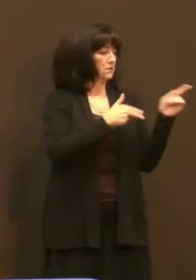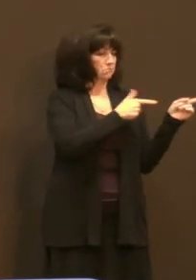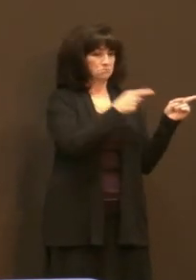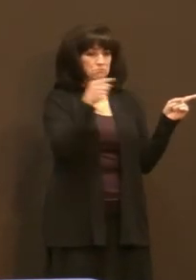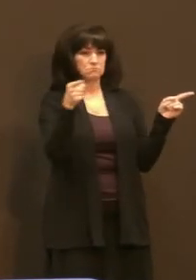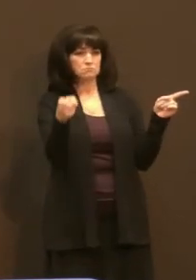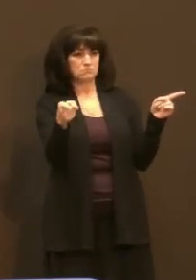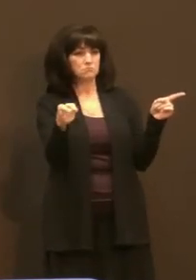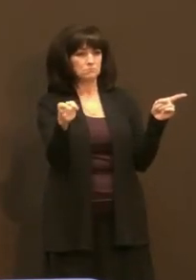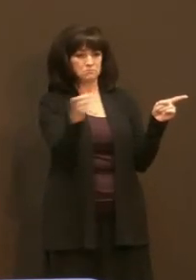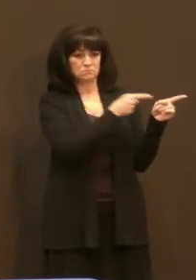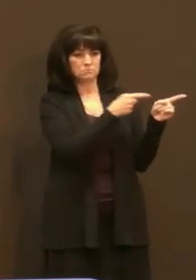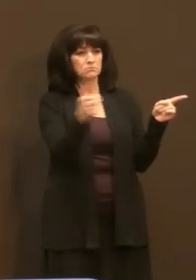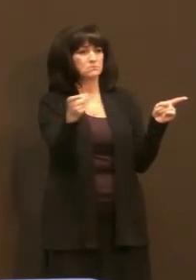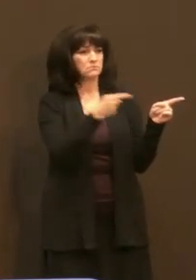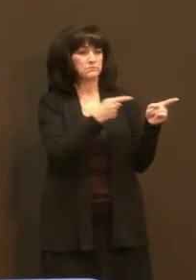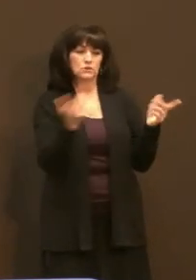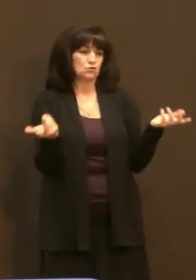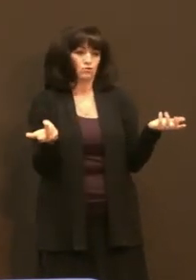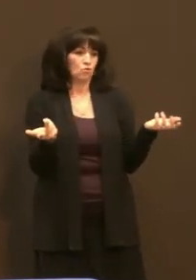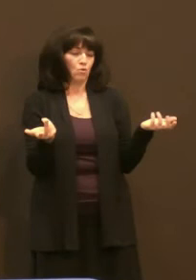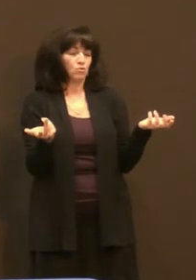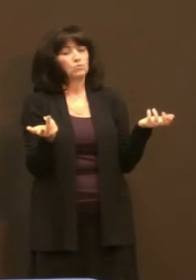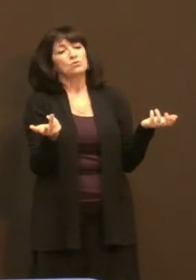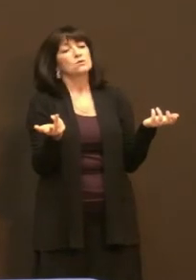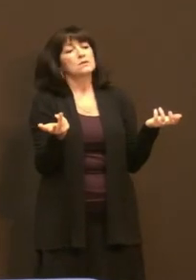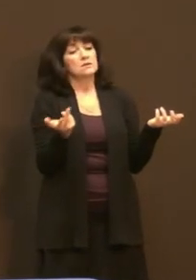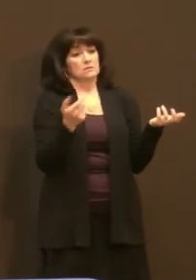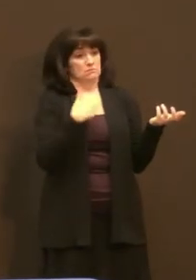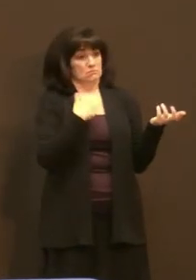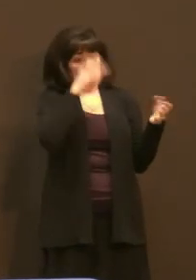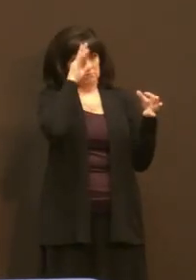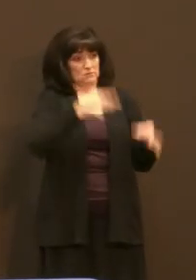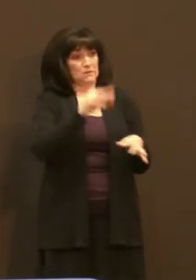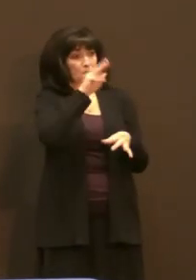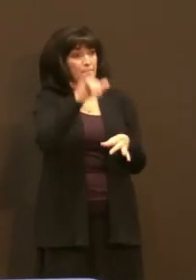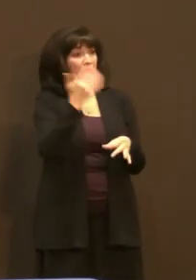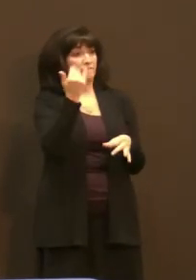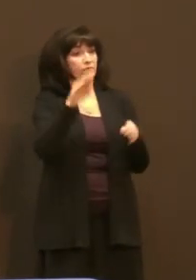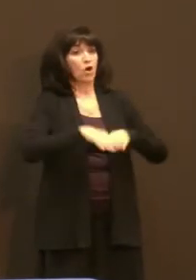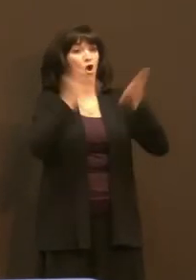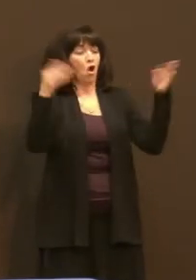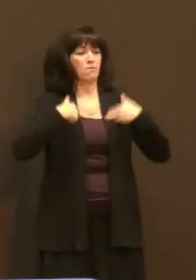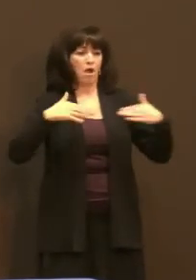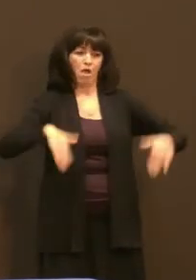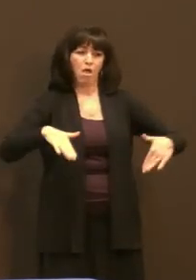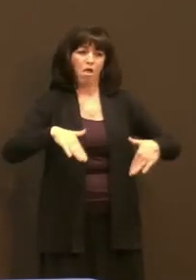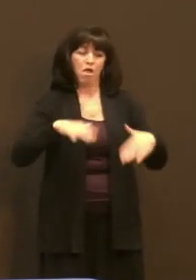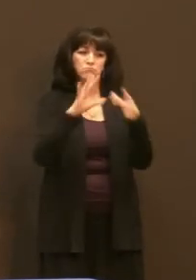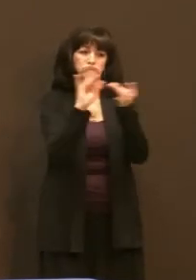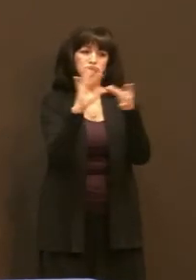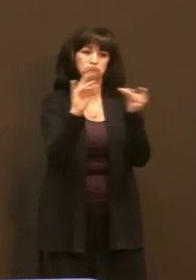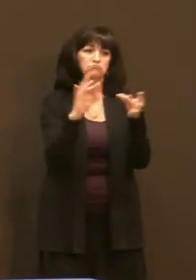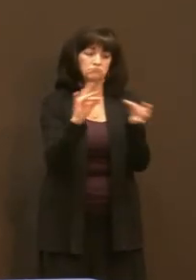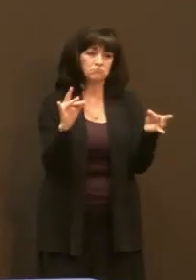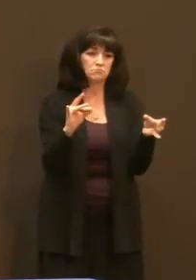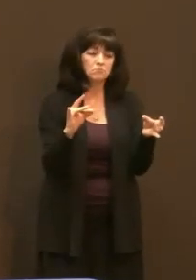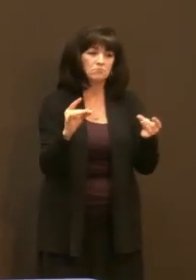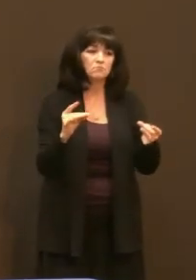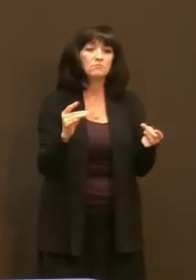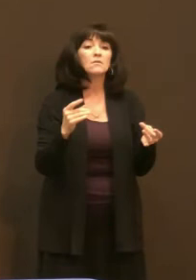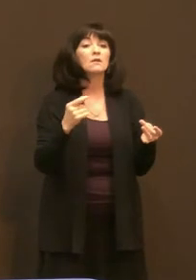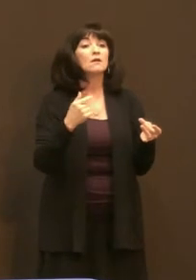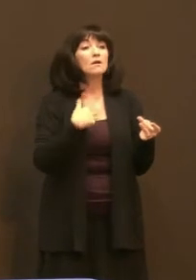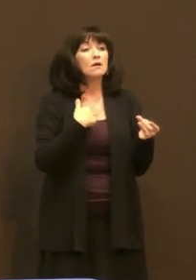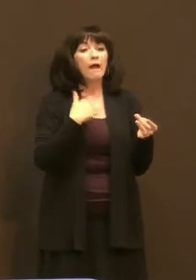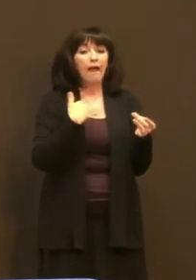we're going to reach our peak. It may be the case that because of our social distancing and our stay-at-home order